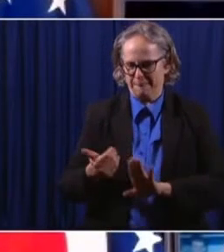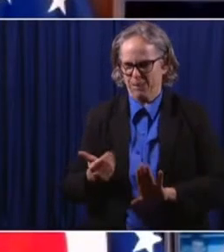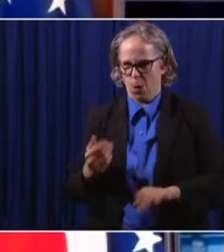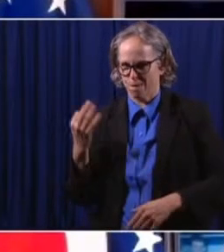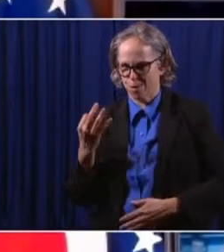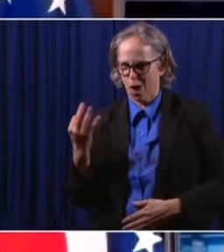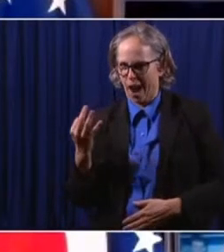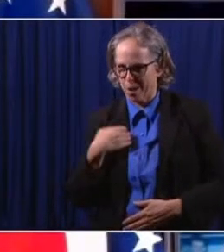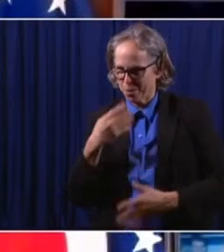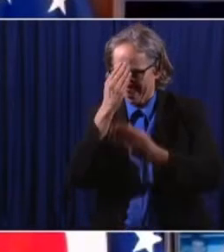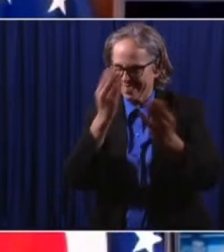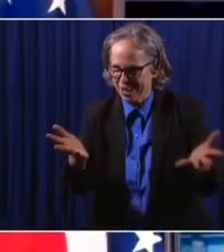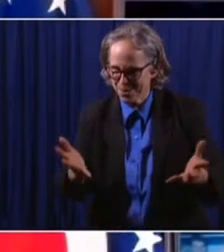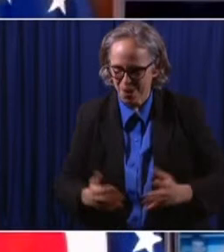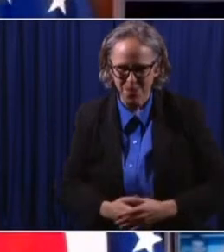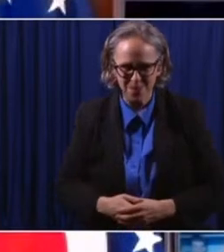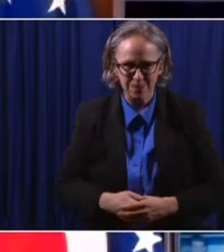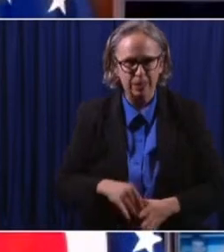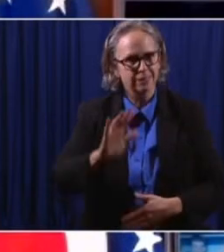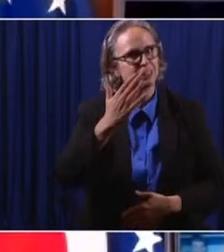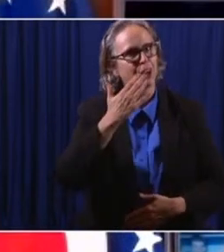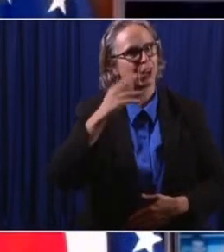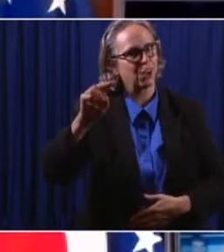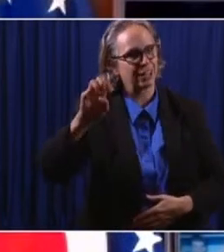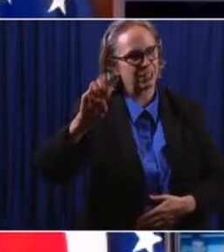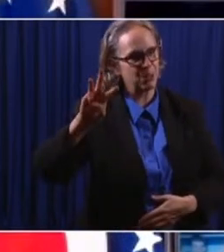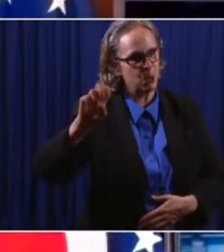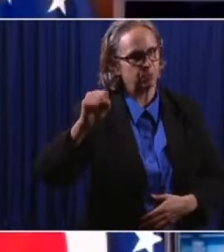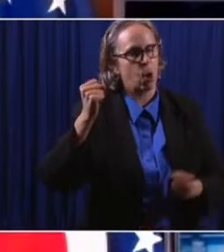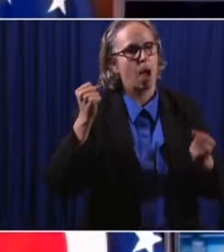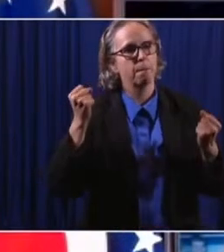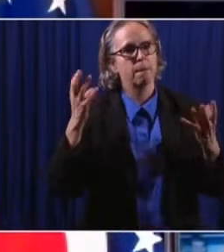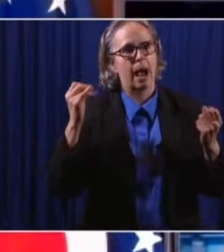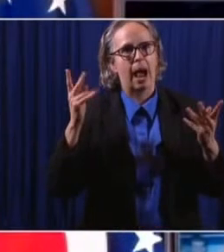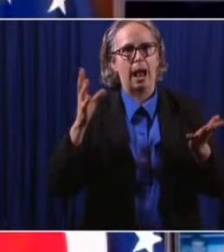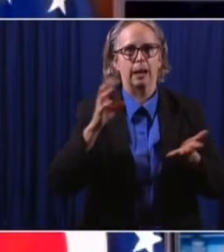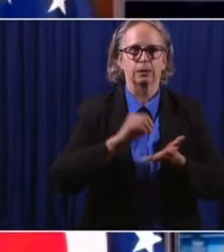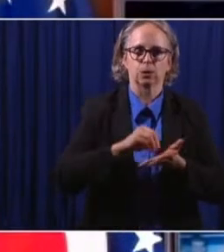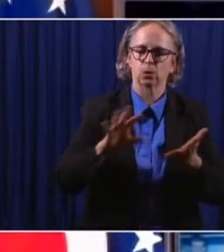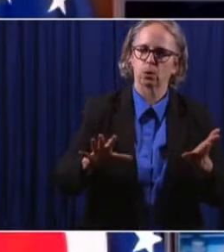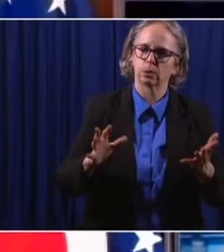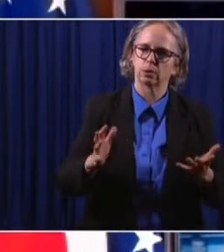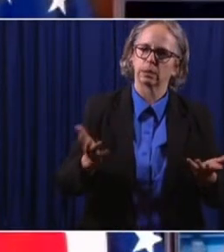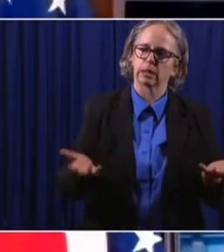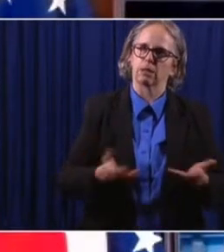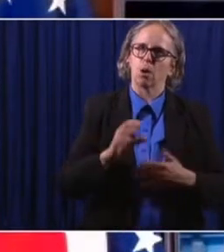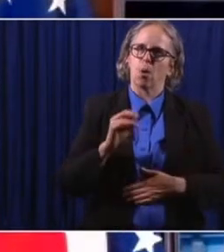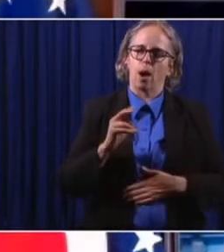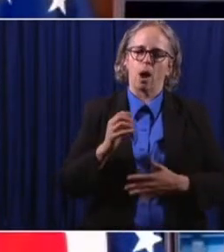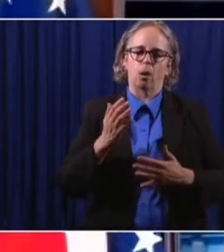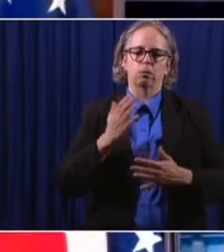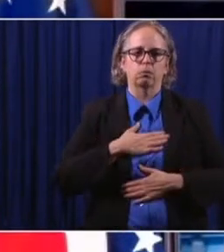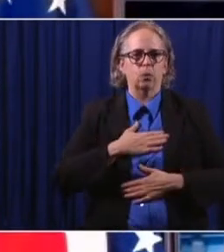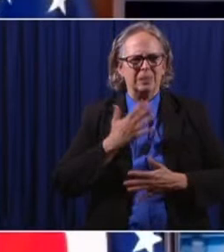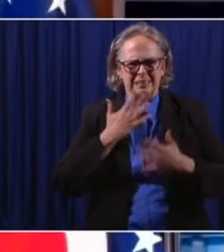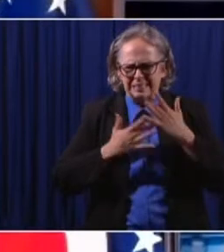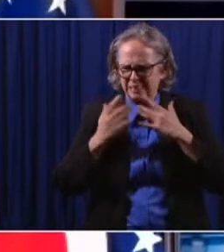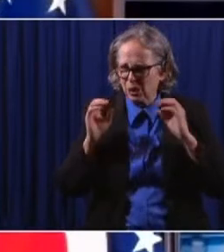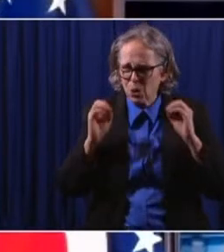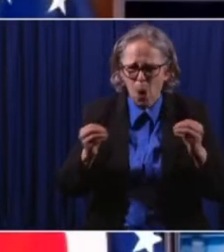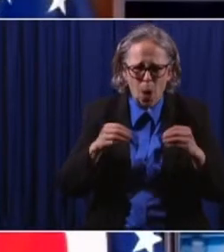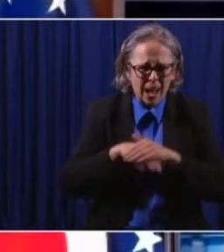So good news for hundreds of thousands of students who needed improved access to the